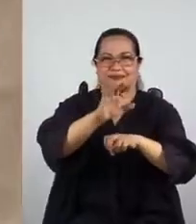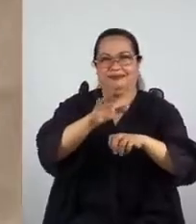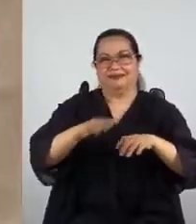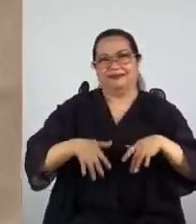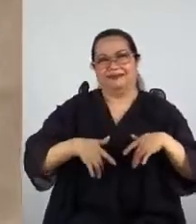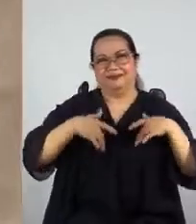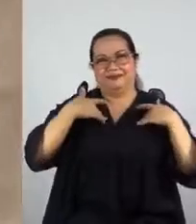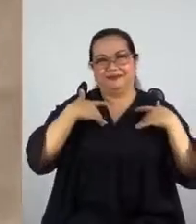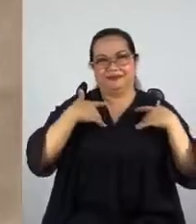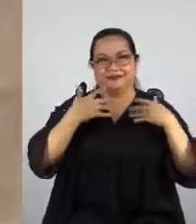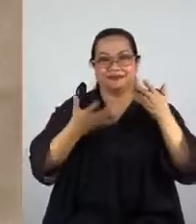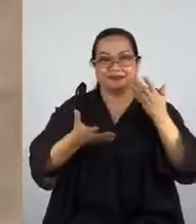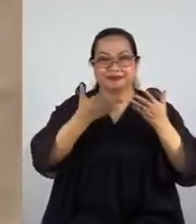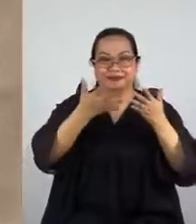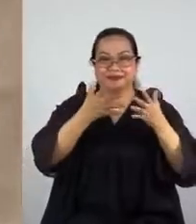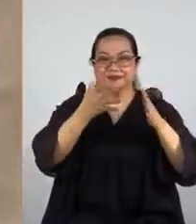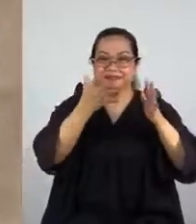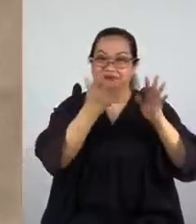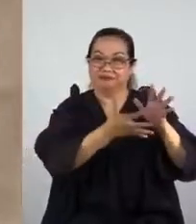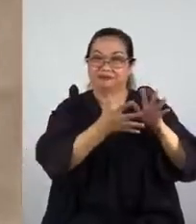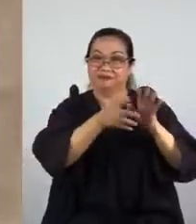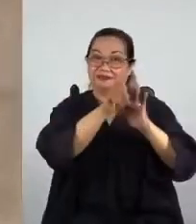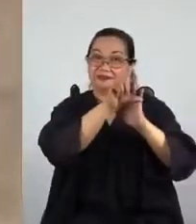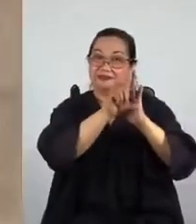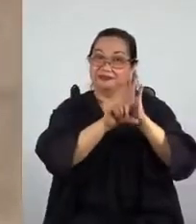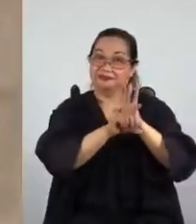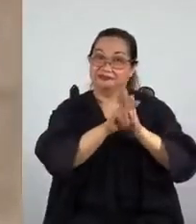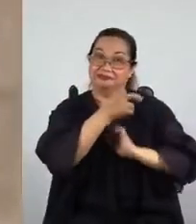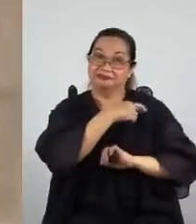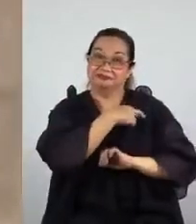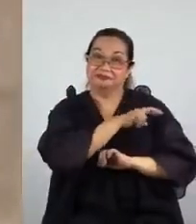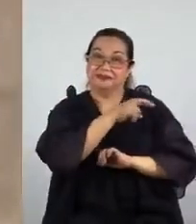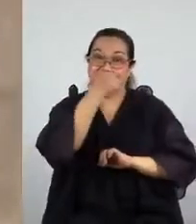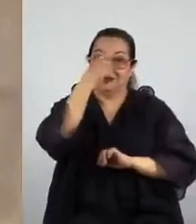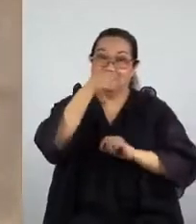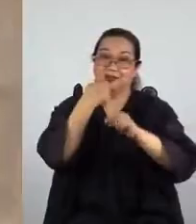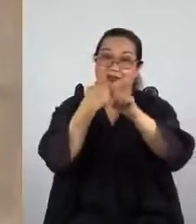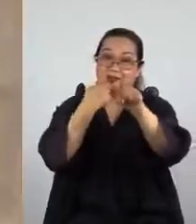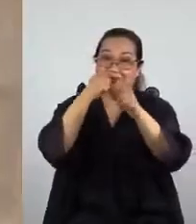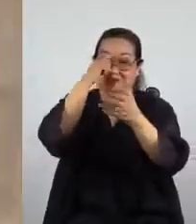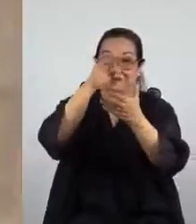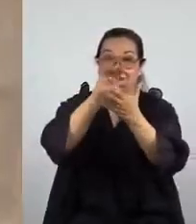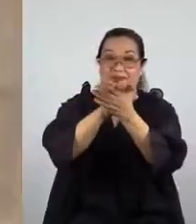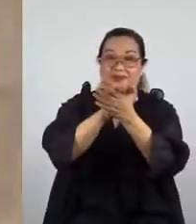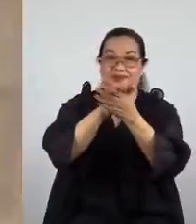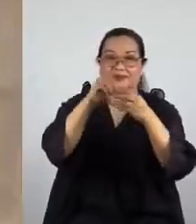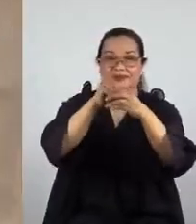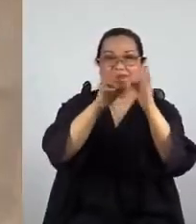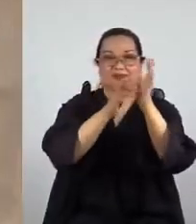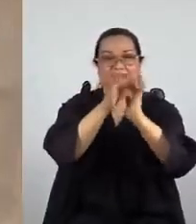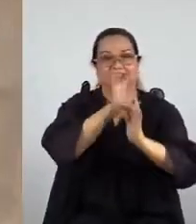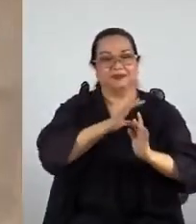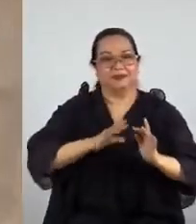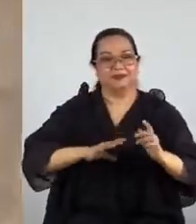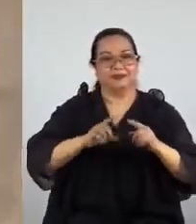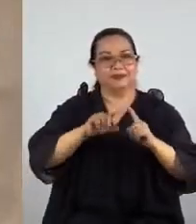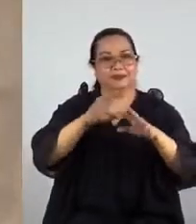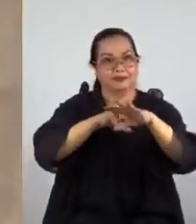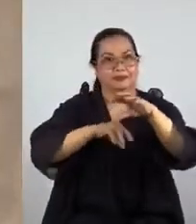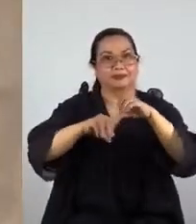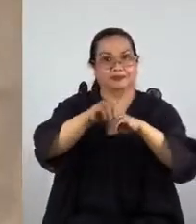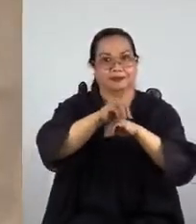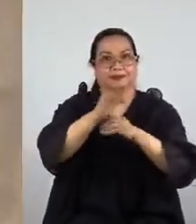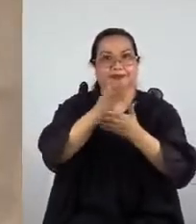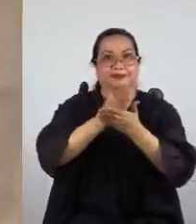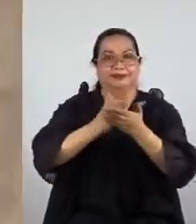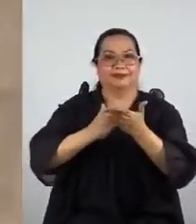Well, we may have left a legalistic and works-based religion for those who are believers in Christ, but have we replaced it with